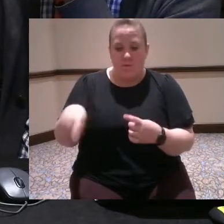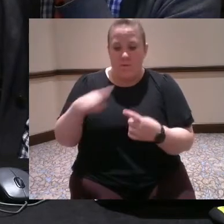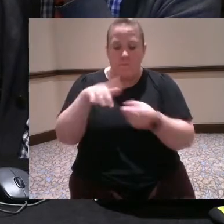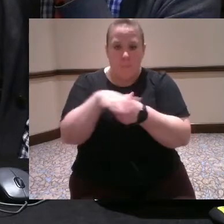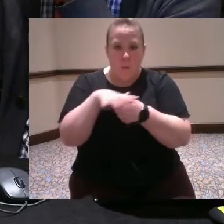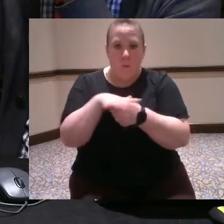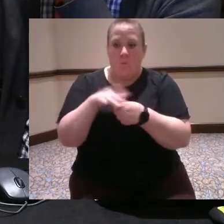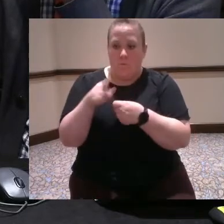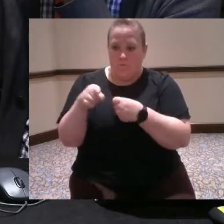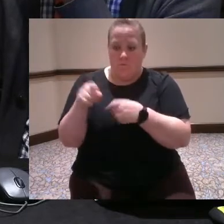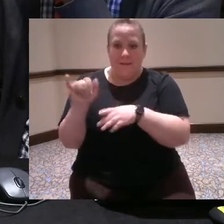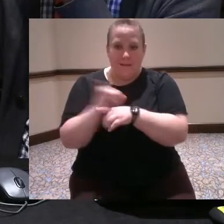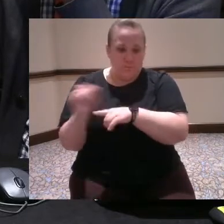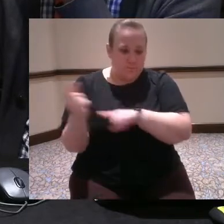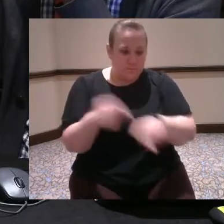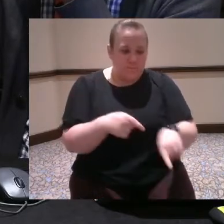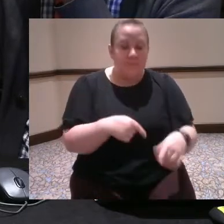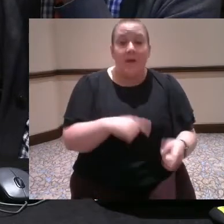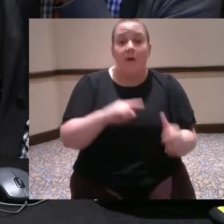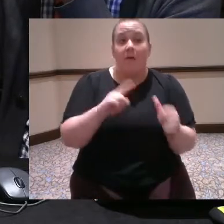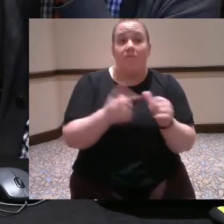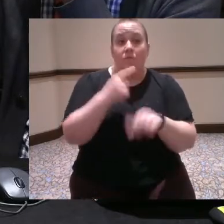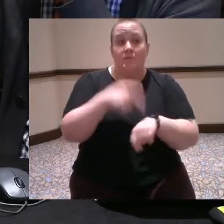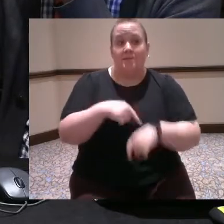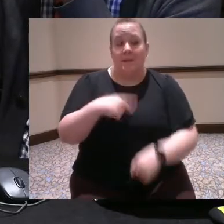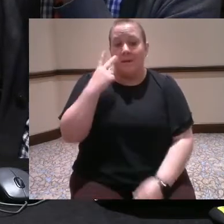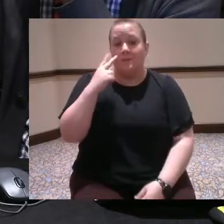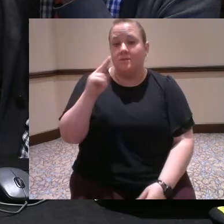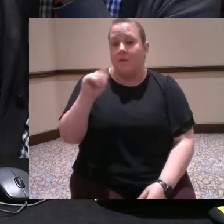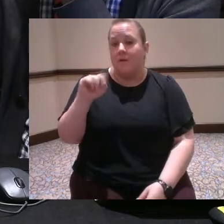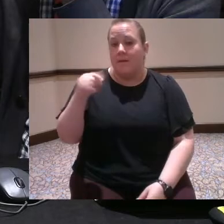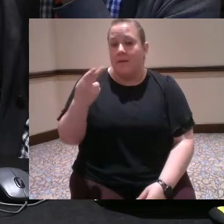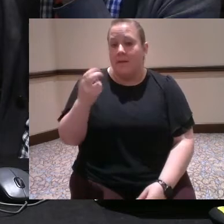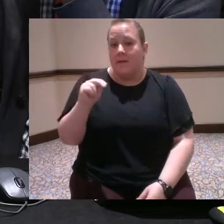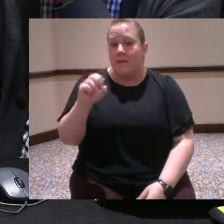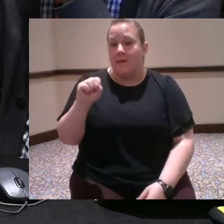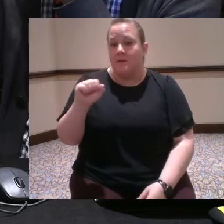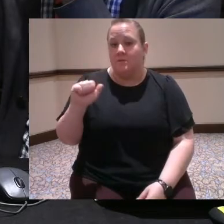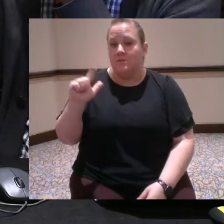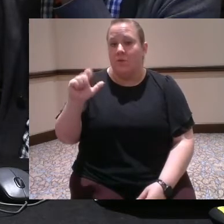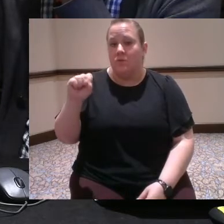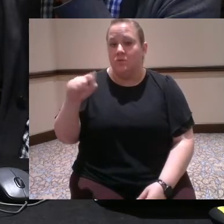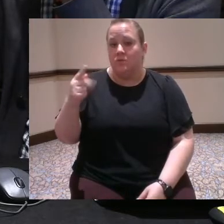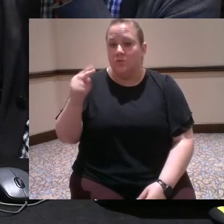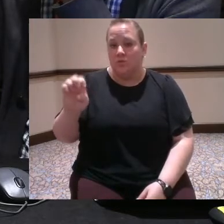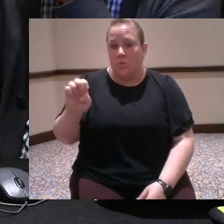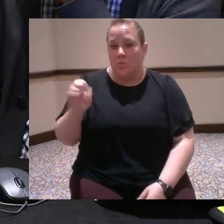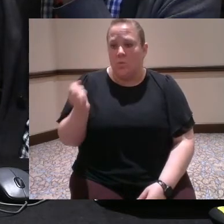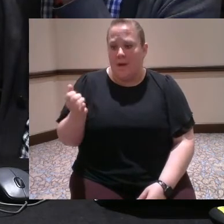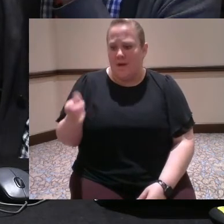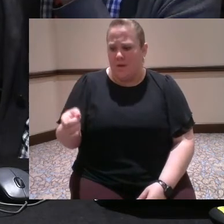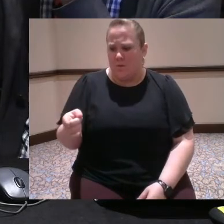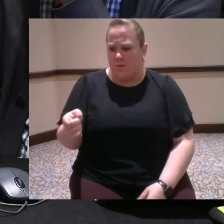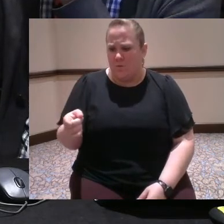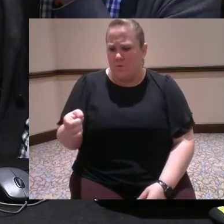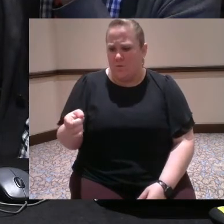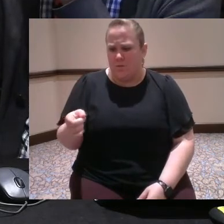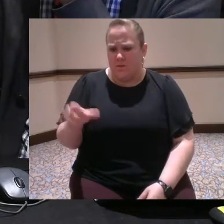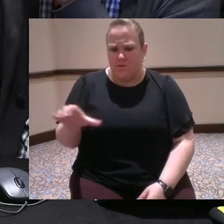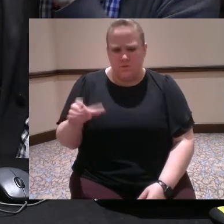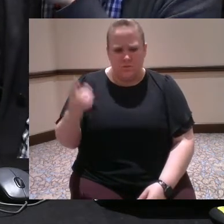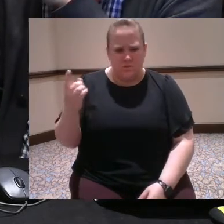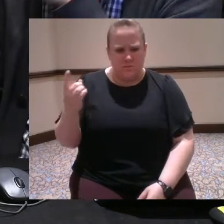And I'll mention the first time I ever saw Nathan Saulstone, who is currently doing Knoxville, I think that's the